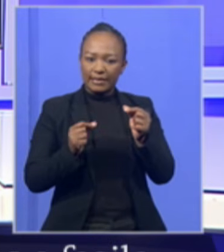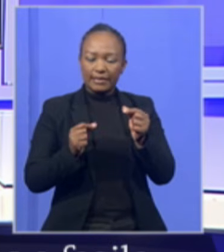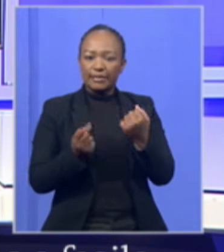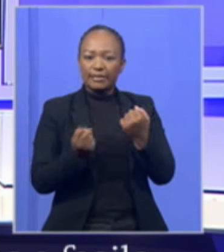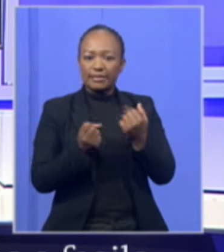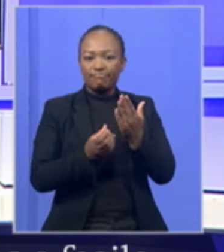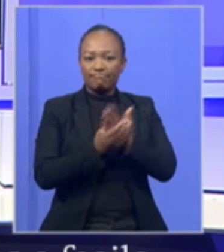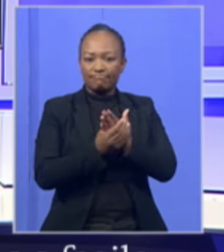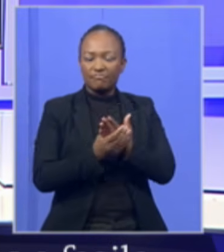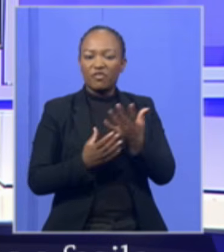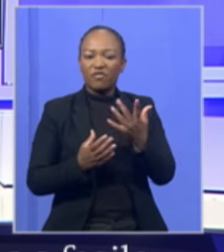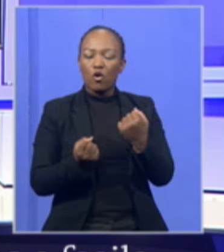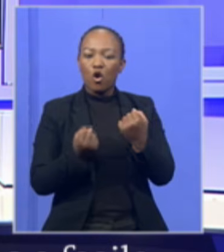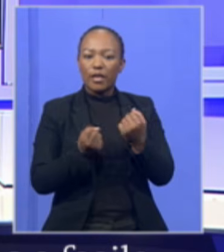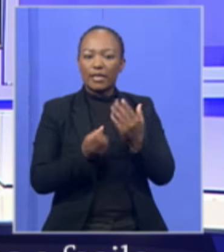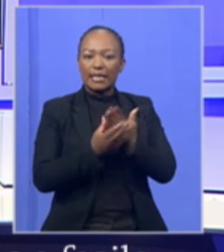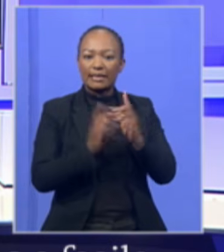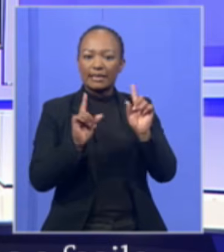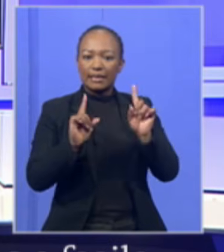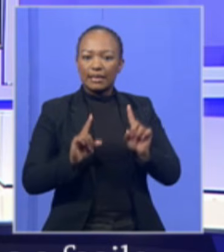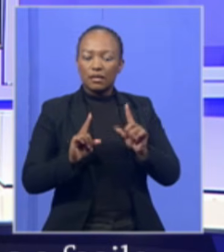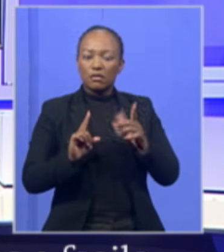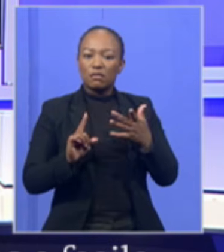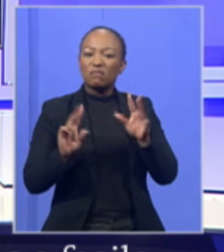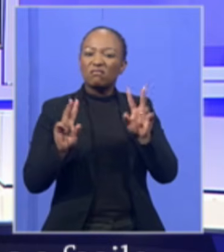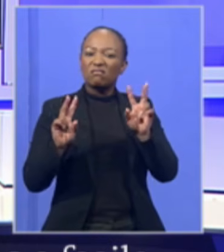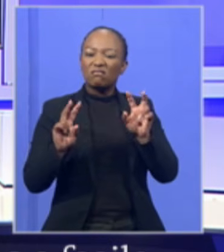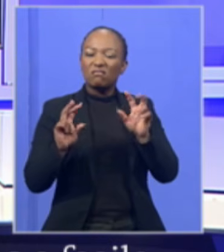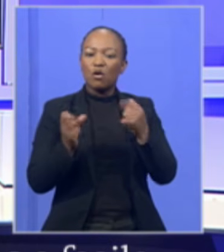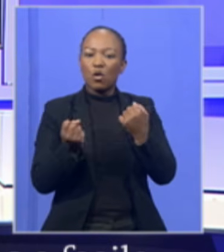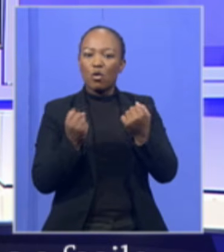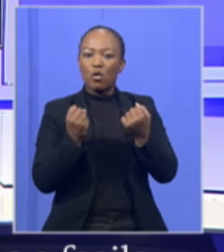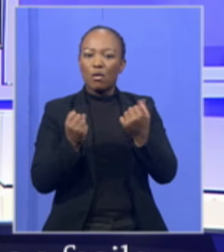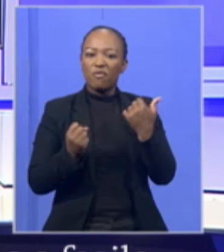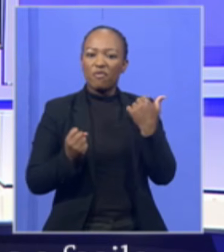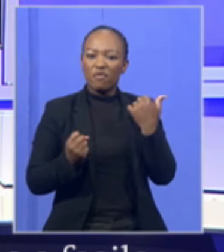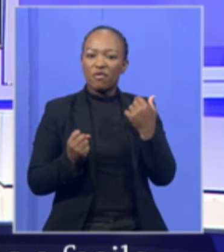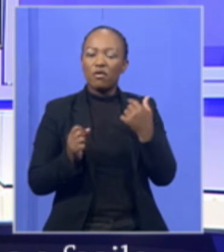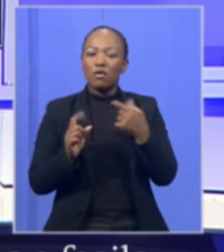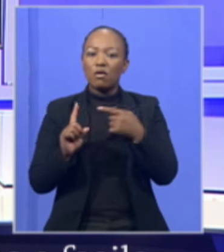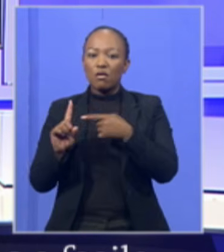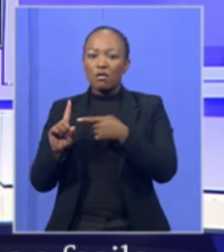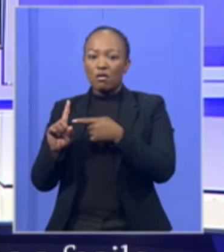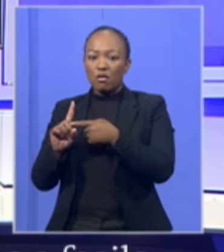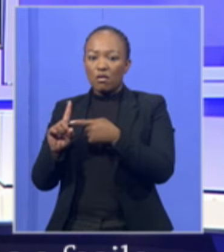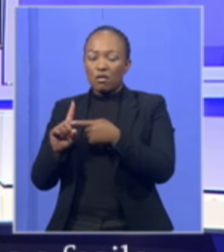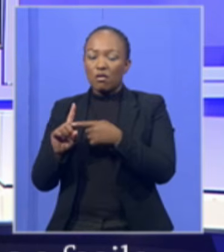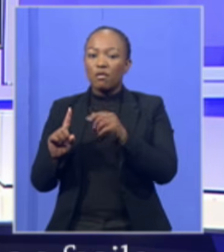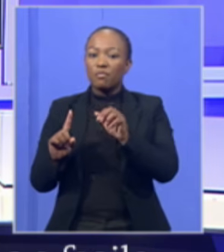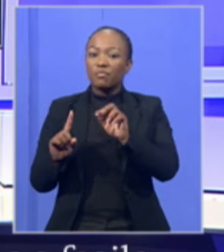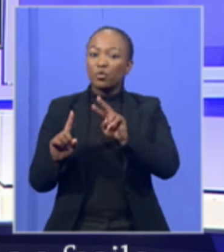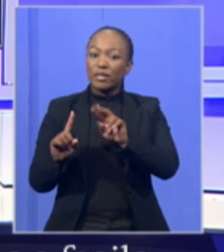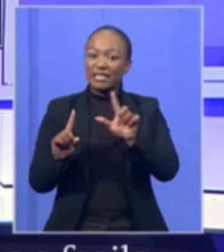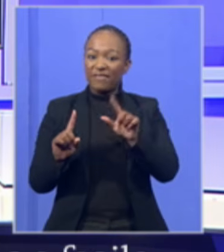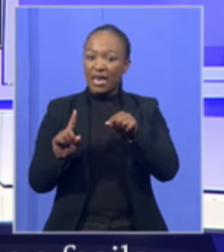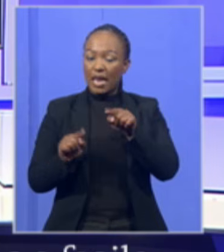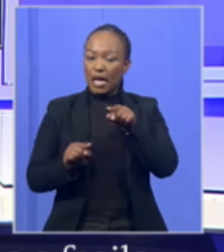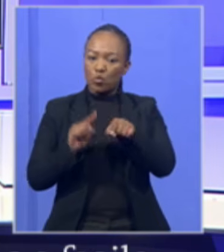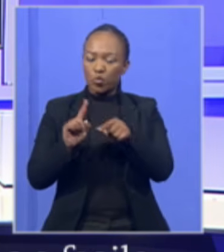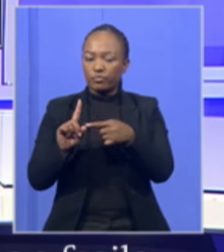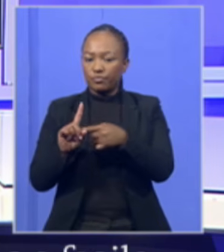kopo e kgethegileng ya go sekaseka dithata tsa kgotlatshekelo tsa go sekisa molatofadiwa wa bo 17 morwadi